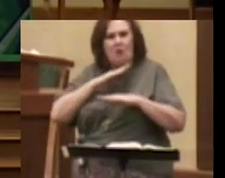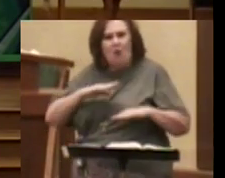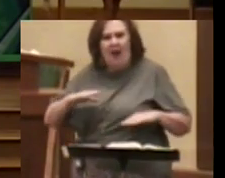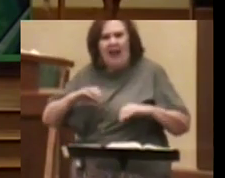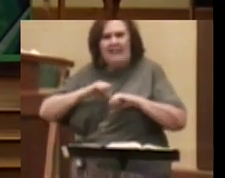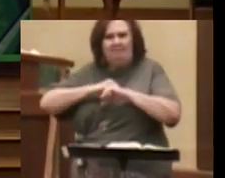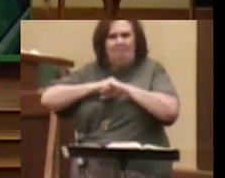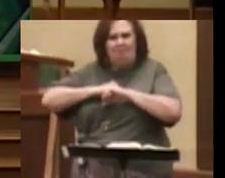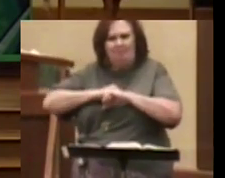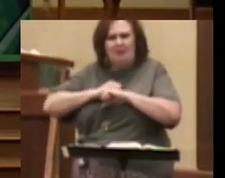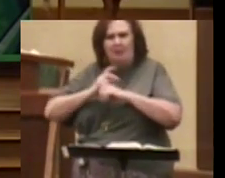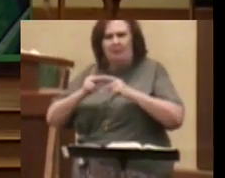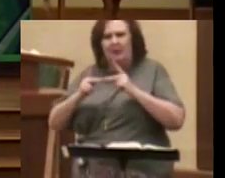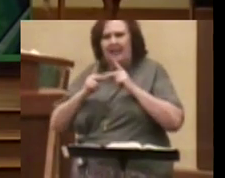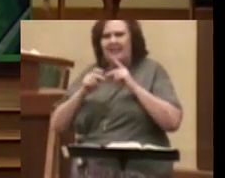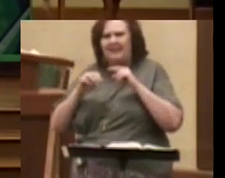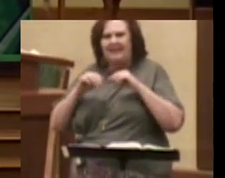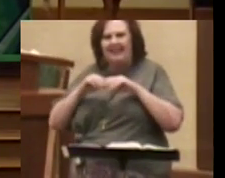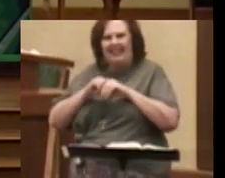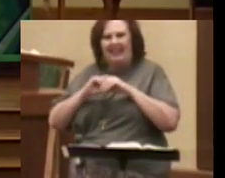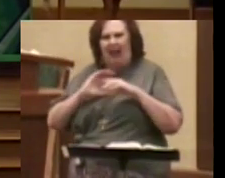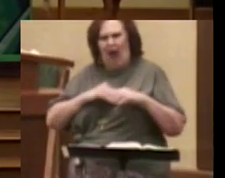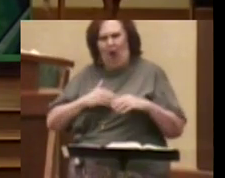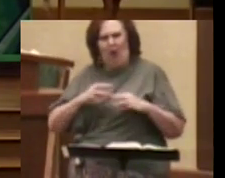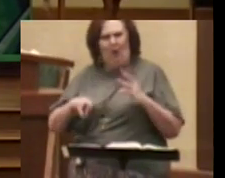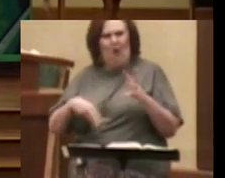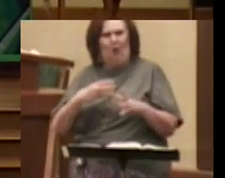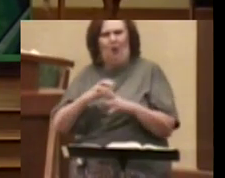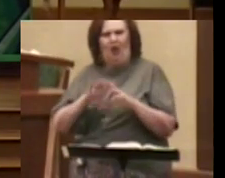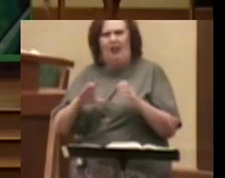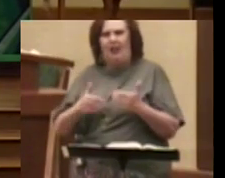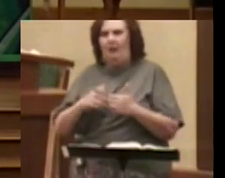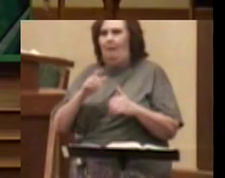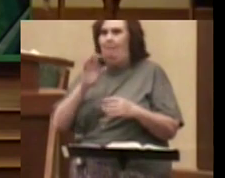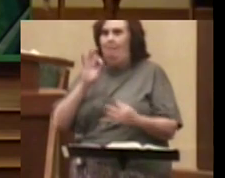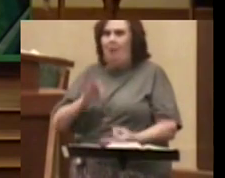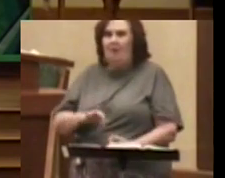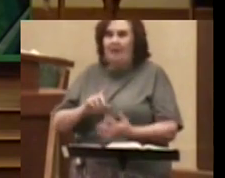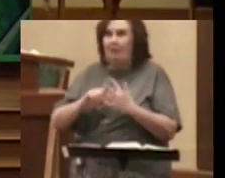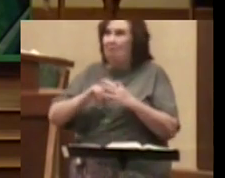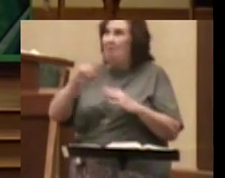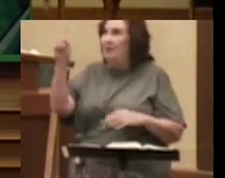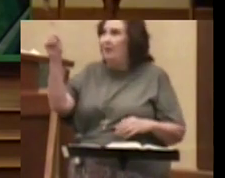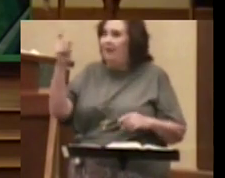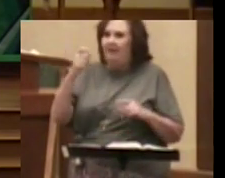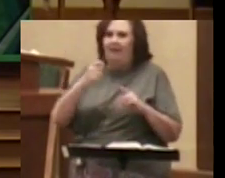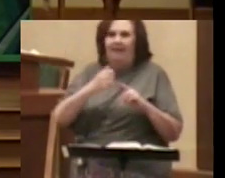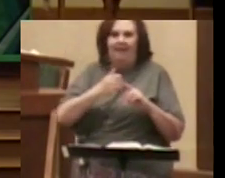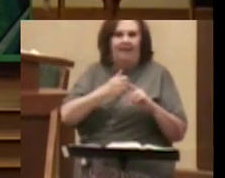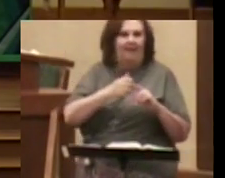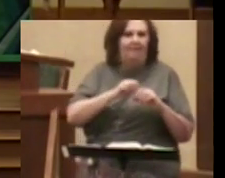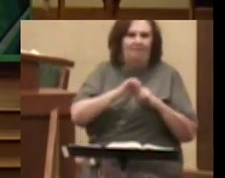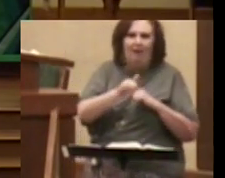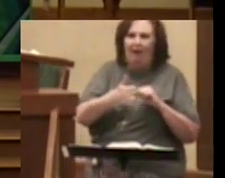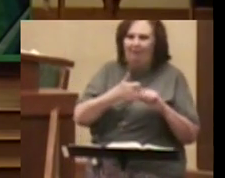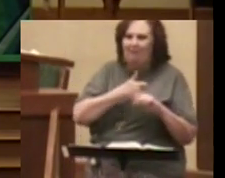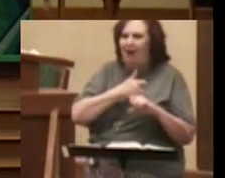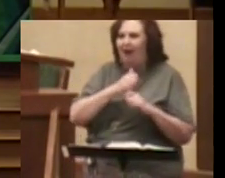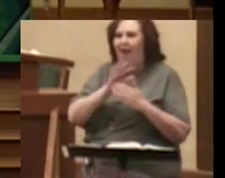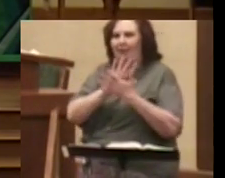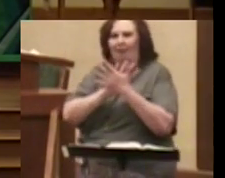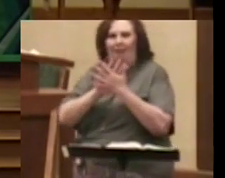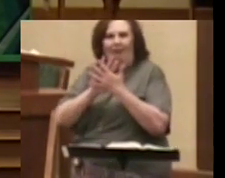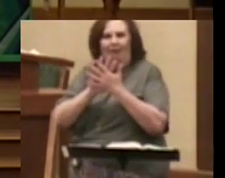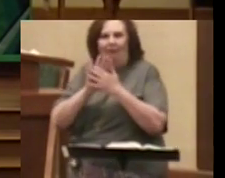place in a noisy world. The perfect getaway, far from the buzz of traffic.